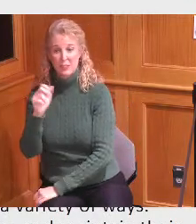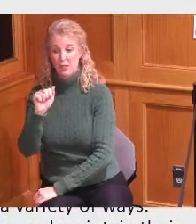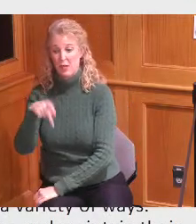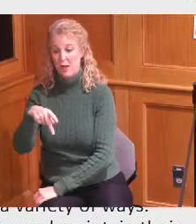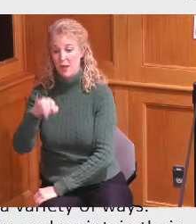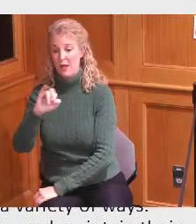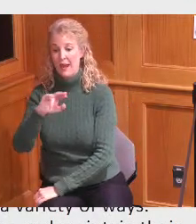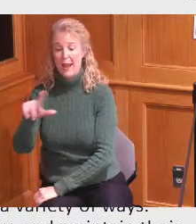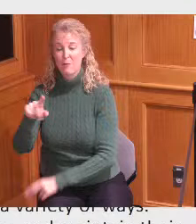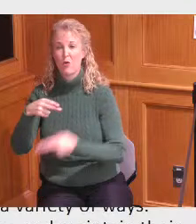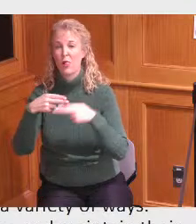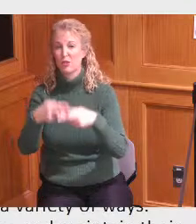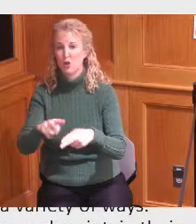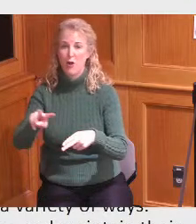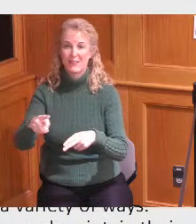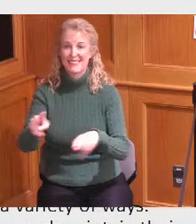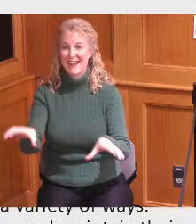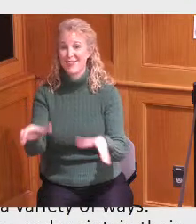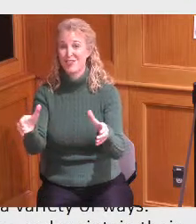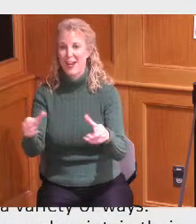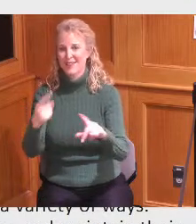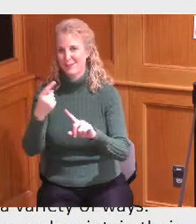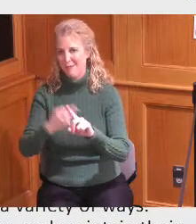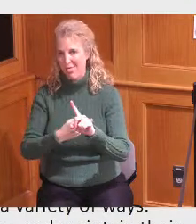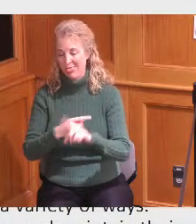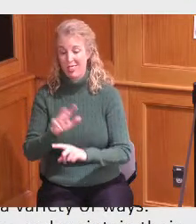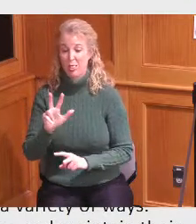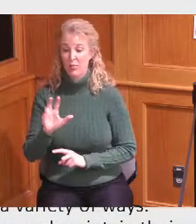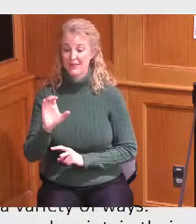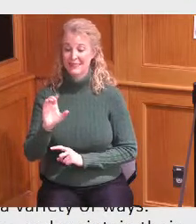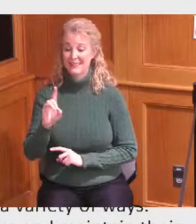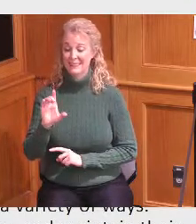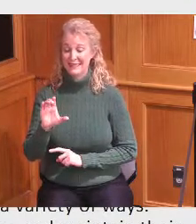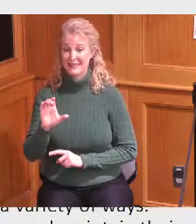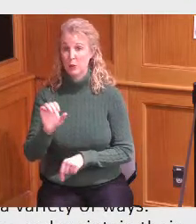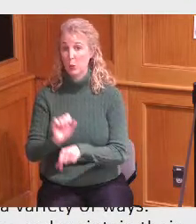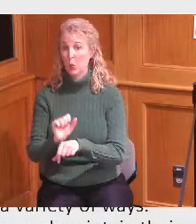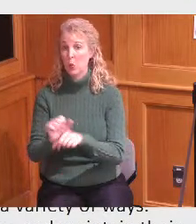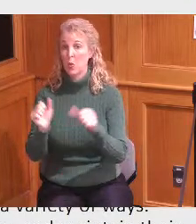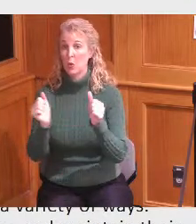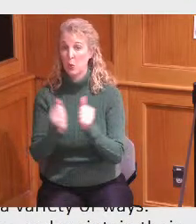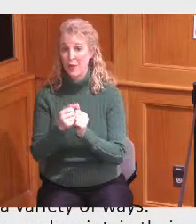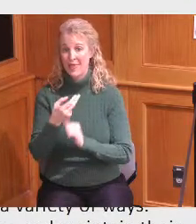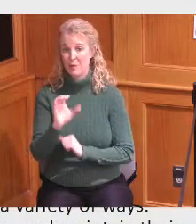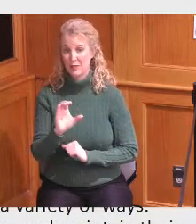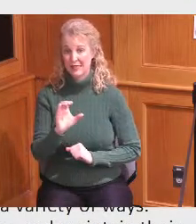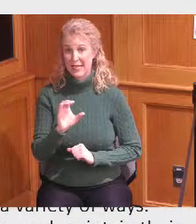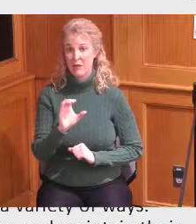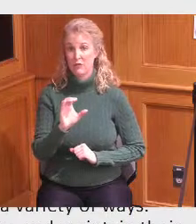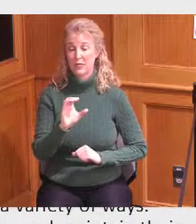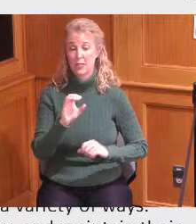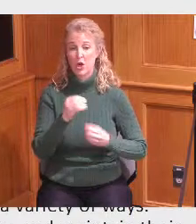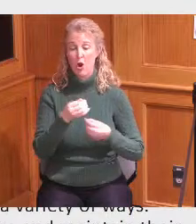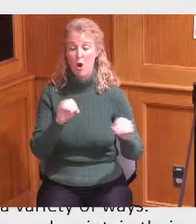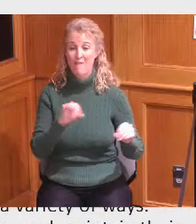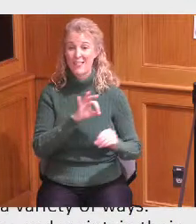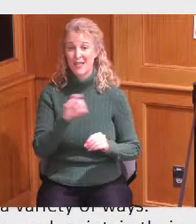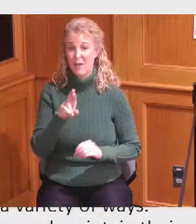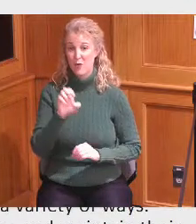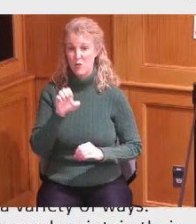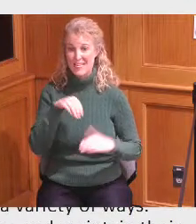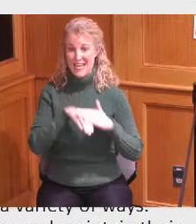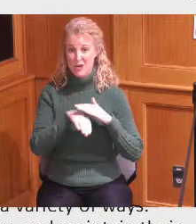Second Chance Month. And 3CDC does work with Hamilton County Office of Reentry and others